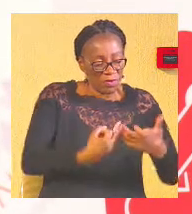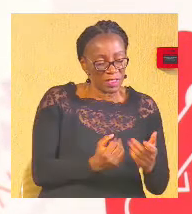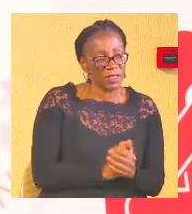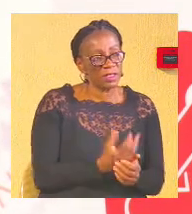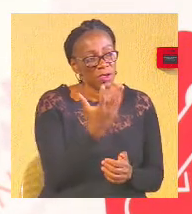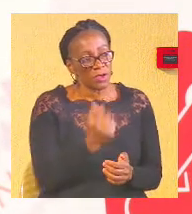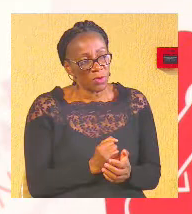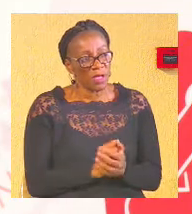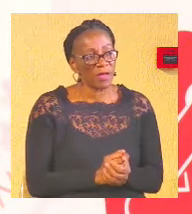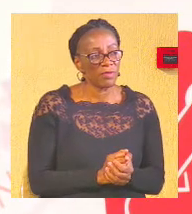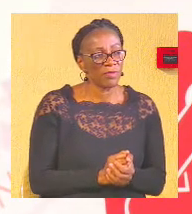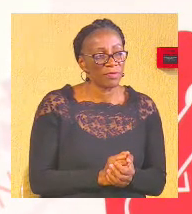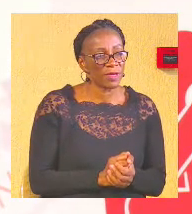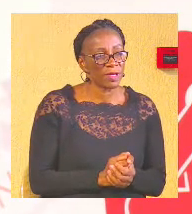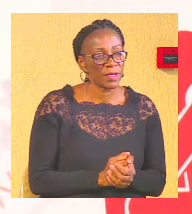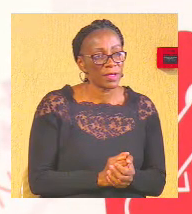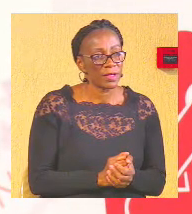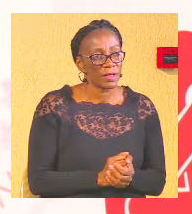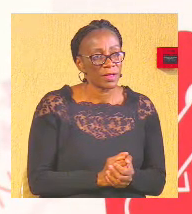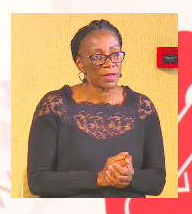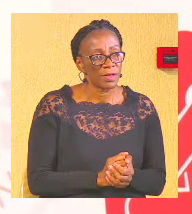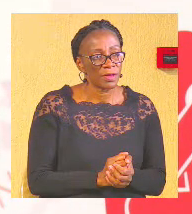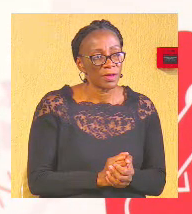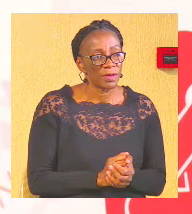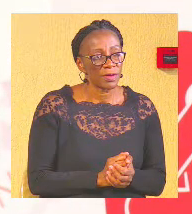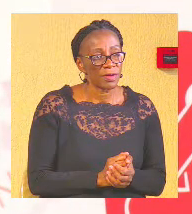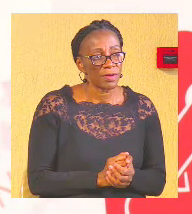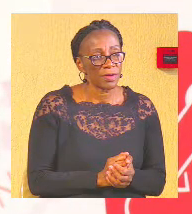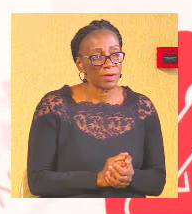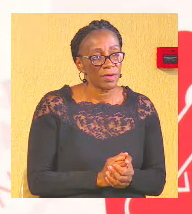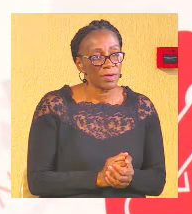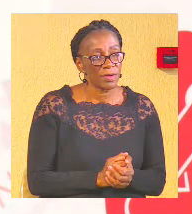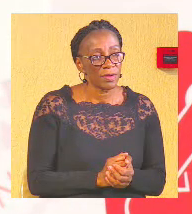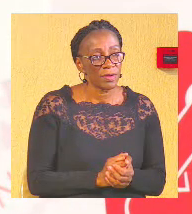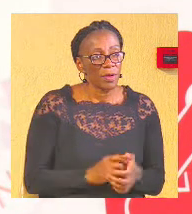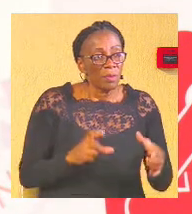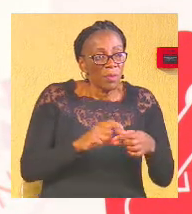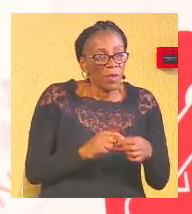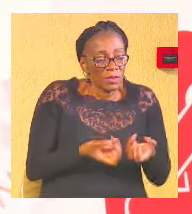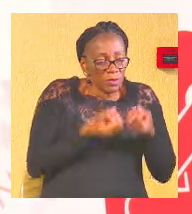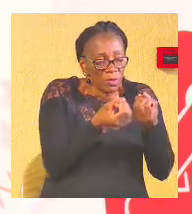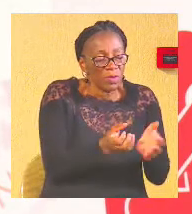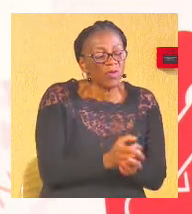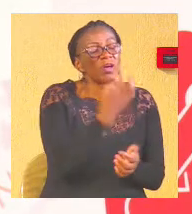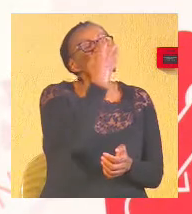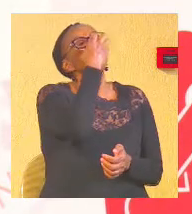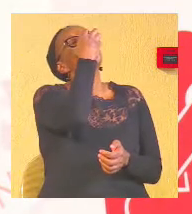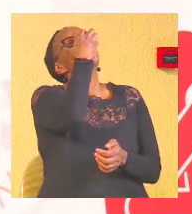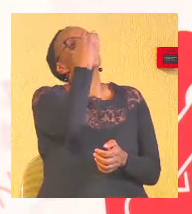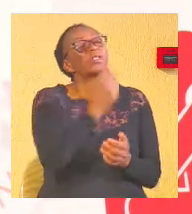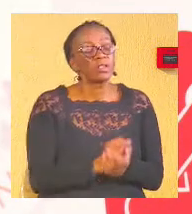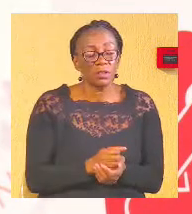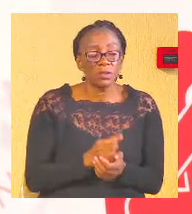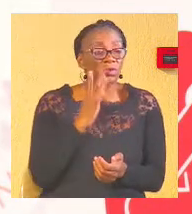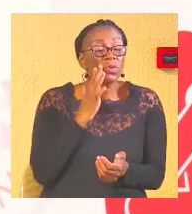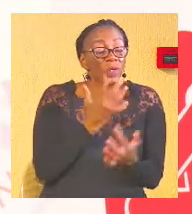gas network points in order to provide for the necessary oxygen which may be required, be